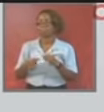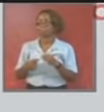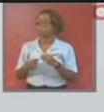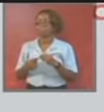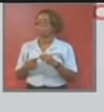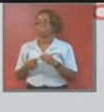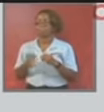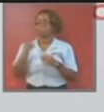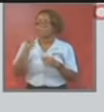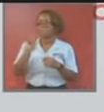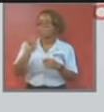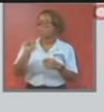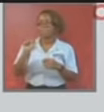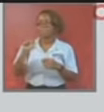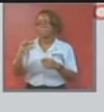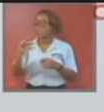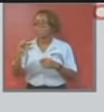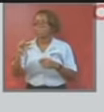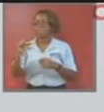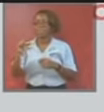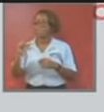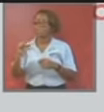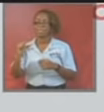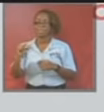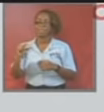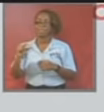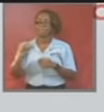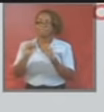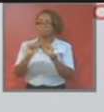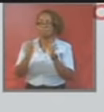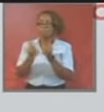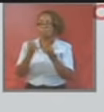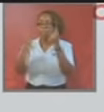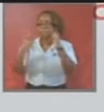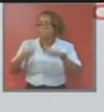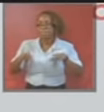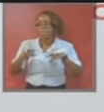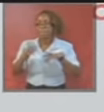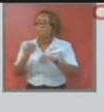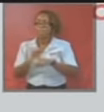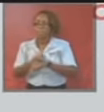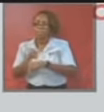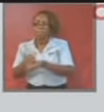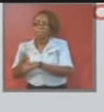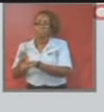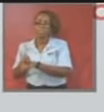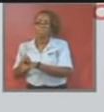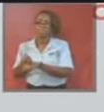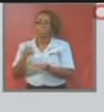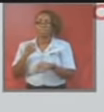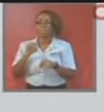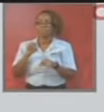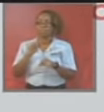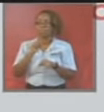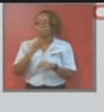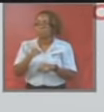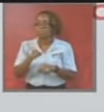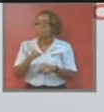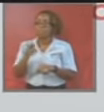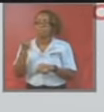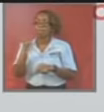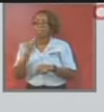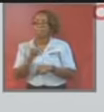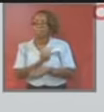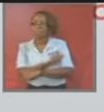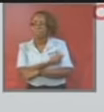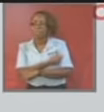Indies, for example, and all of those strides that we are taking to ensure that any vaccine used in Trinidad and Tobago is safe